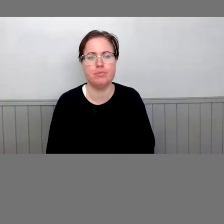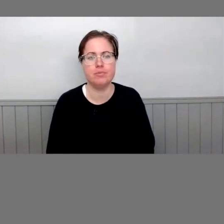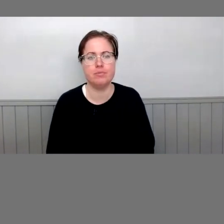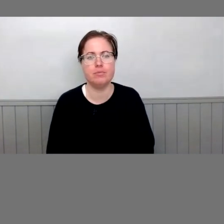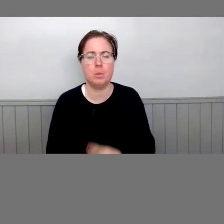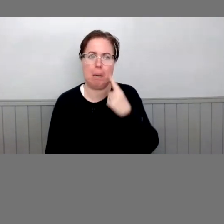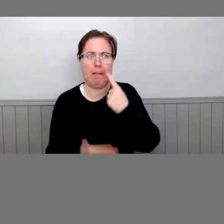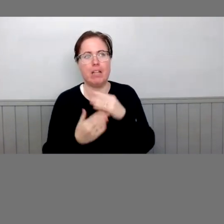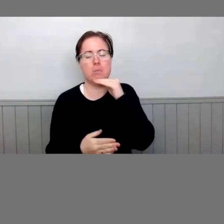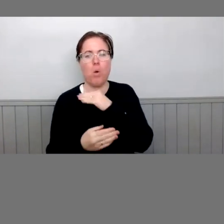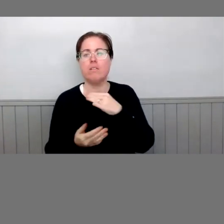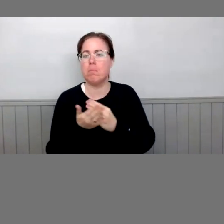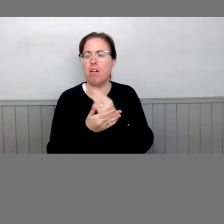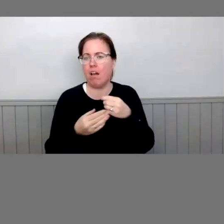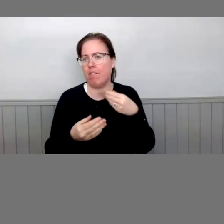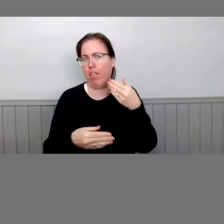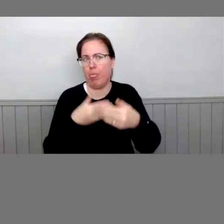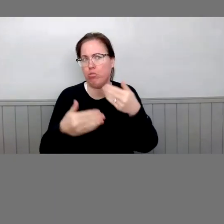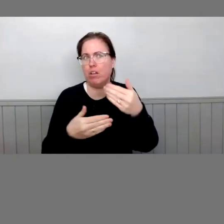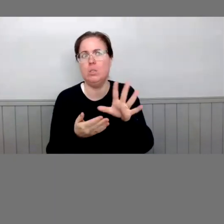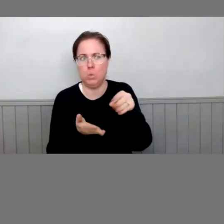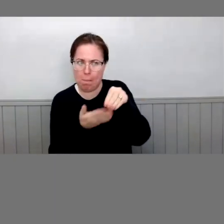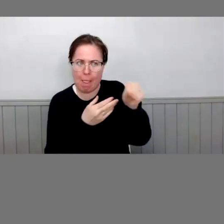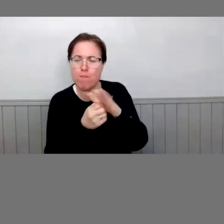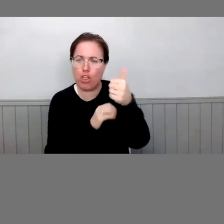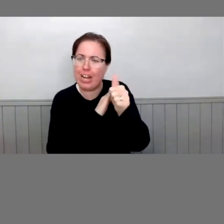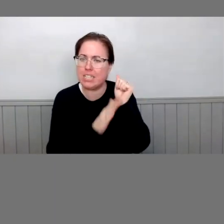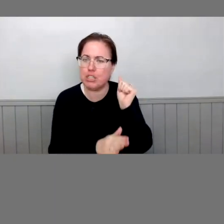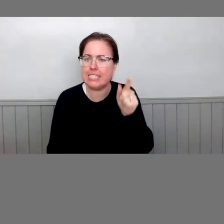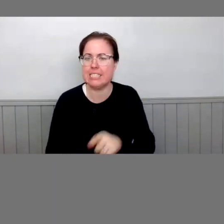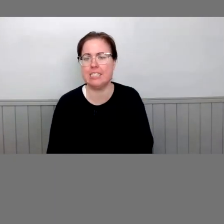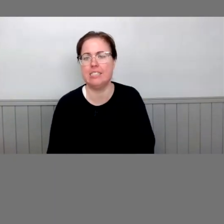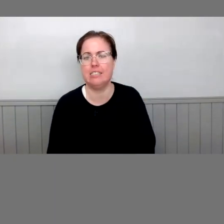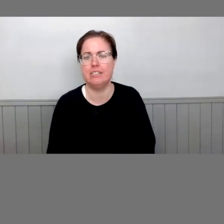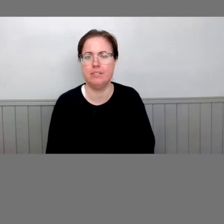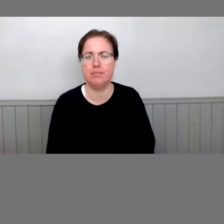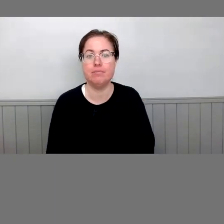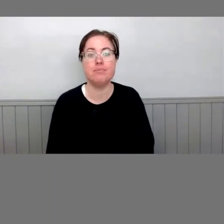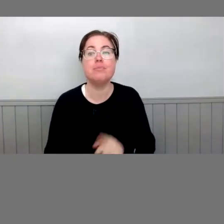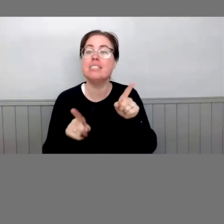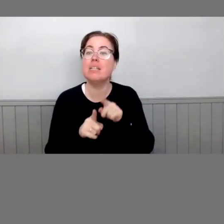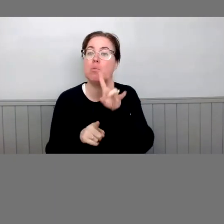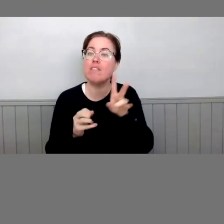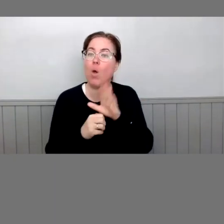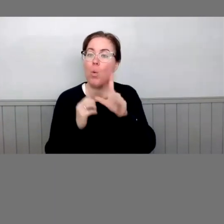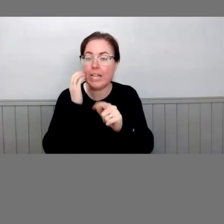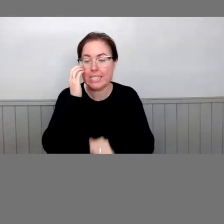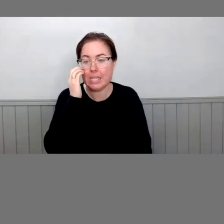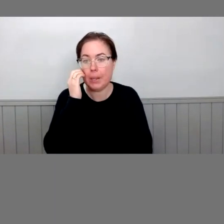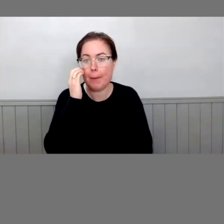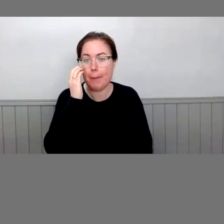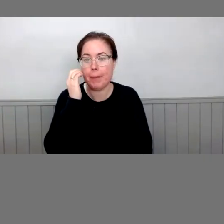context of remunerating people for their expertise. Thanks, Ryan. The same question for Louise.